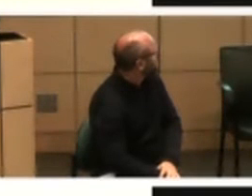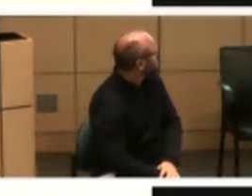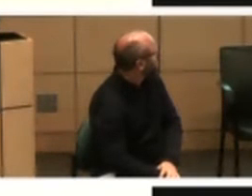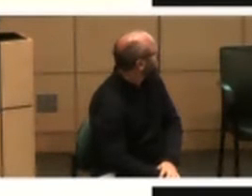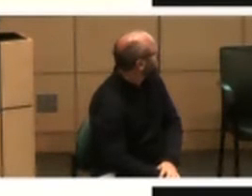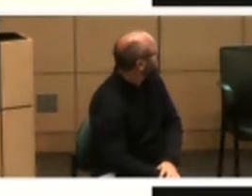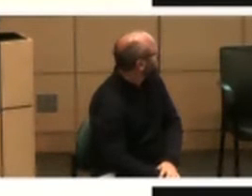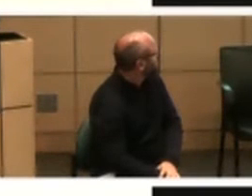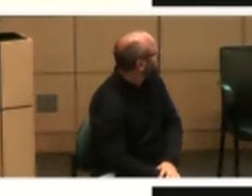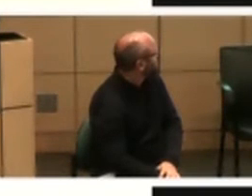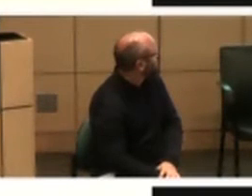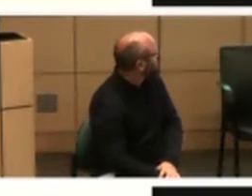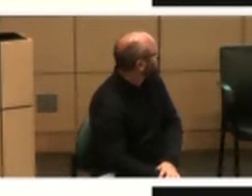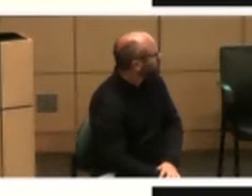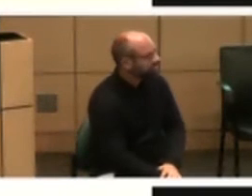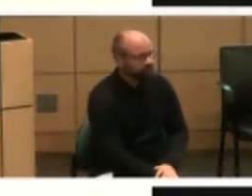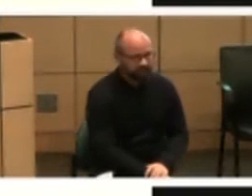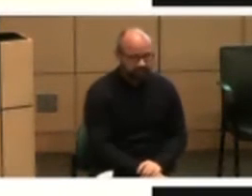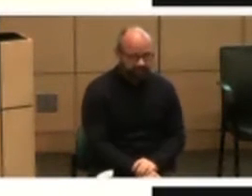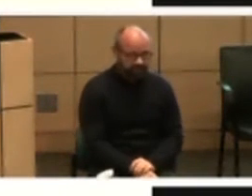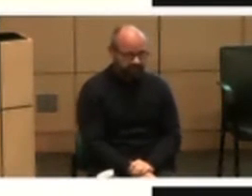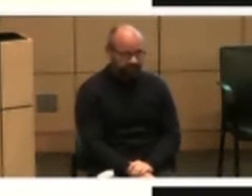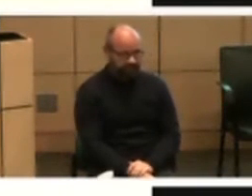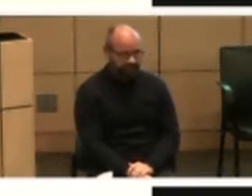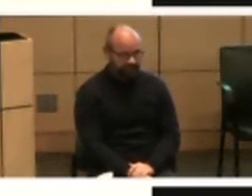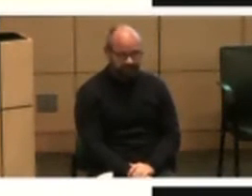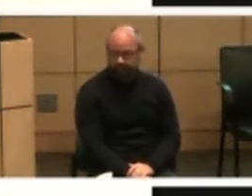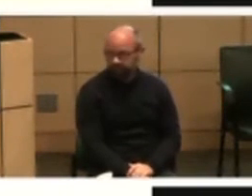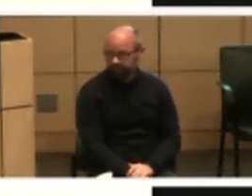well, is that a message?